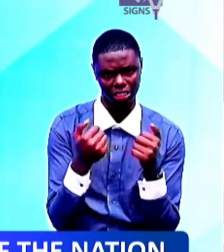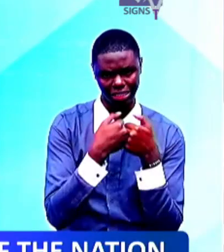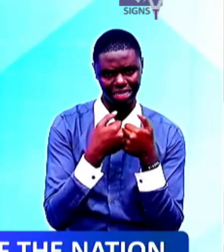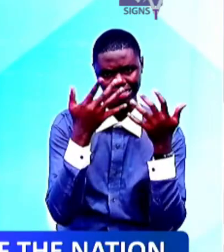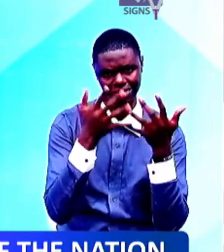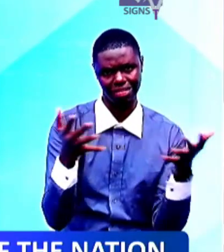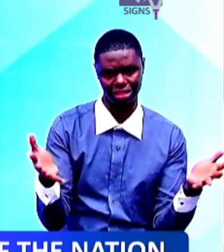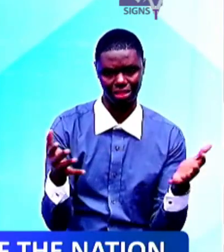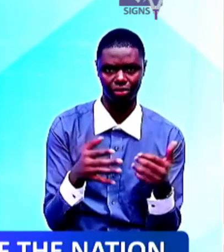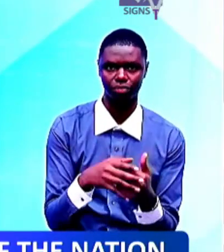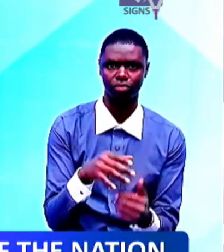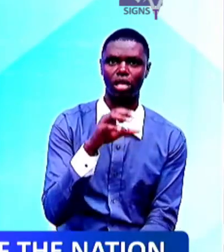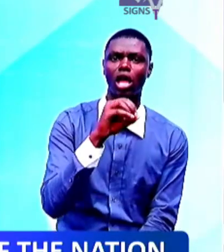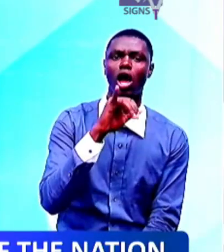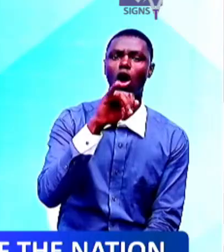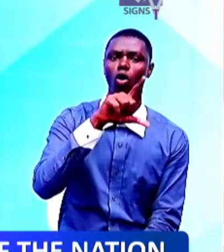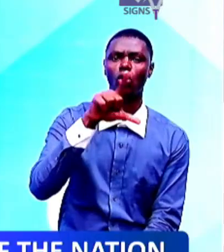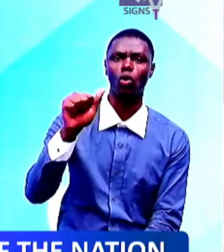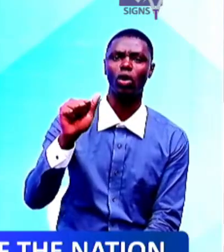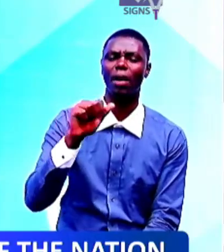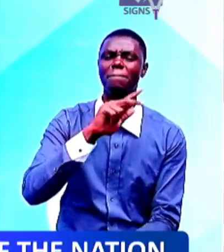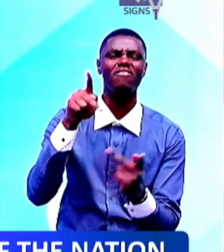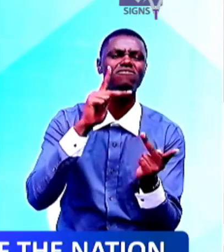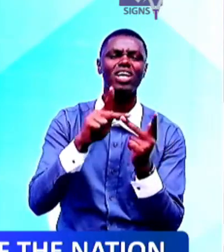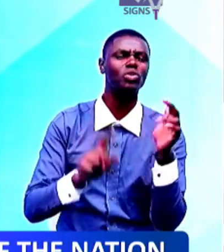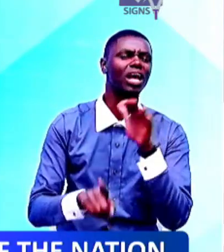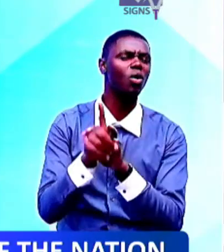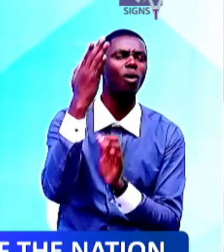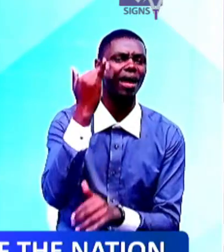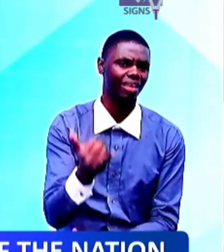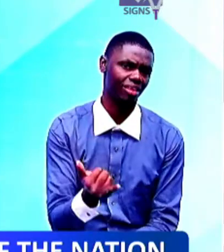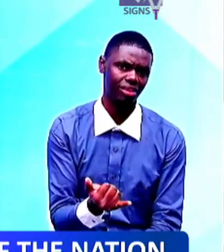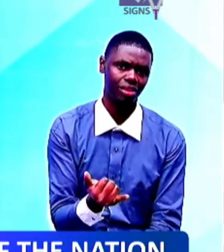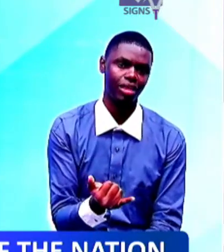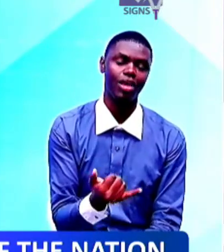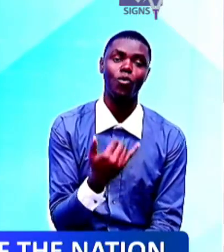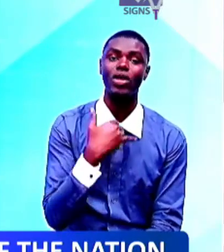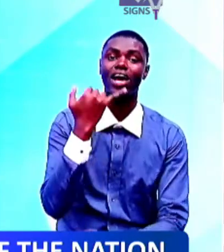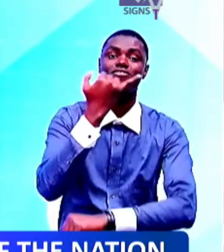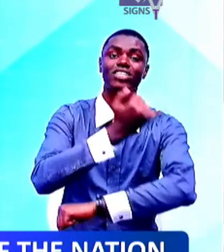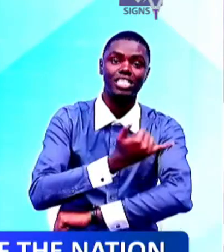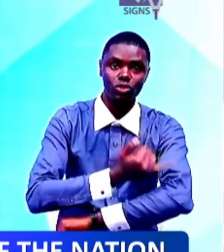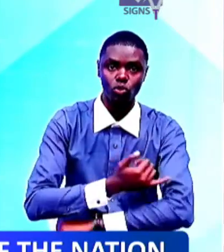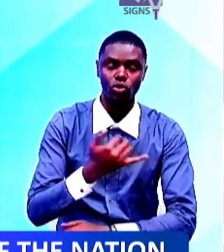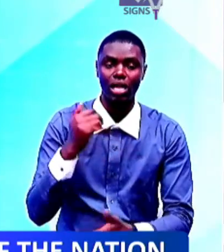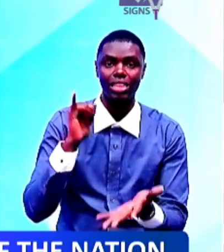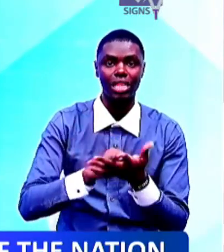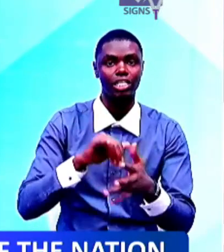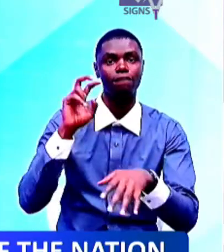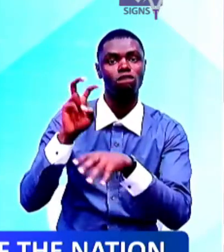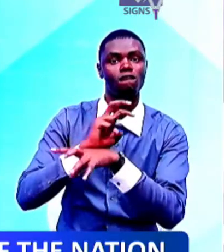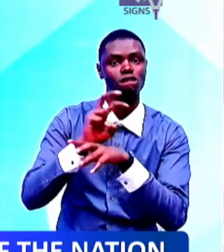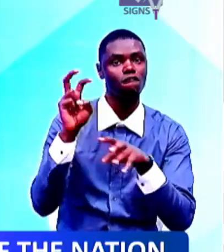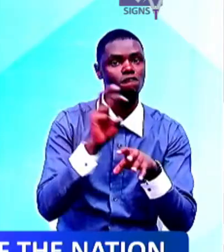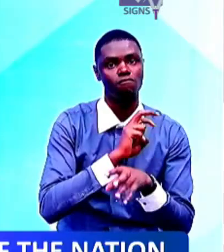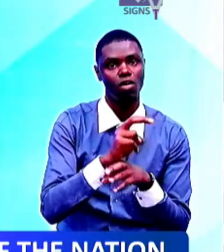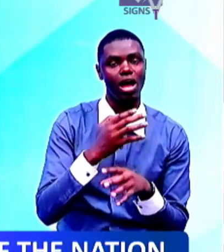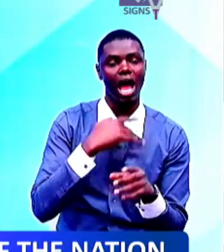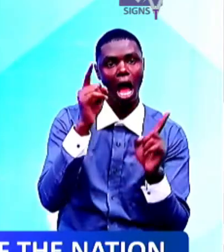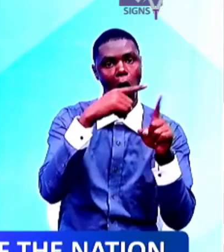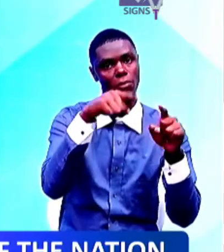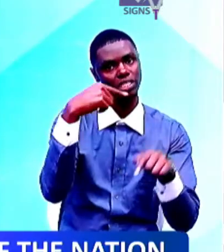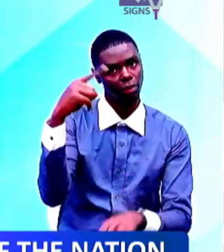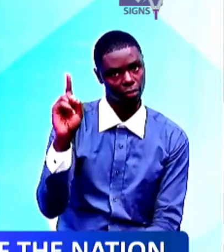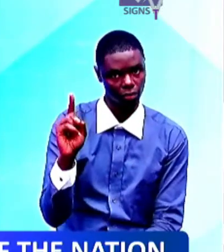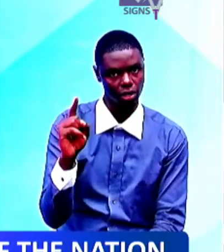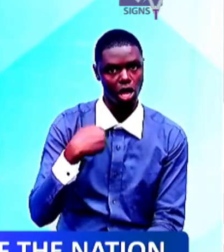has. Oyola, where is this perfection coming you from? See, that is why we have institutions that keep on checking so that our mistakes we correct,